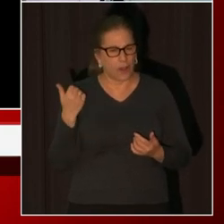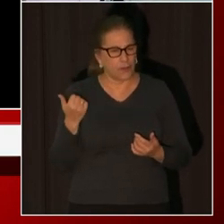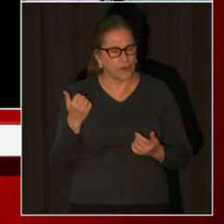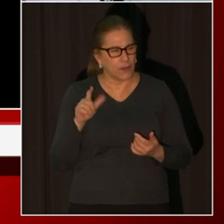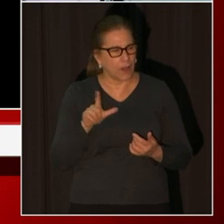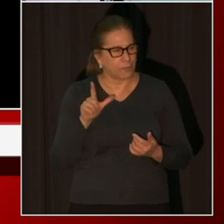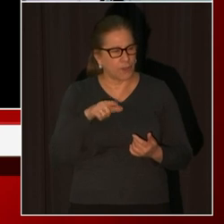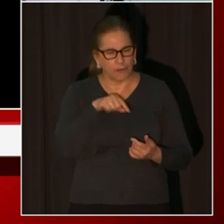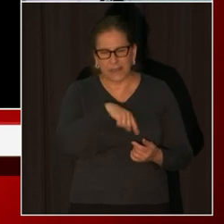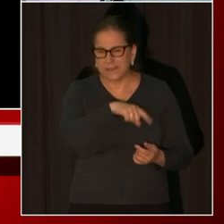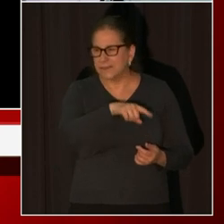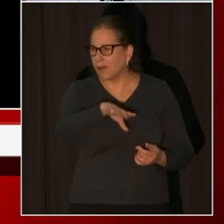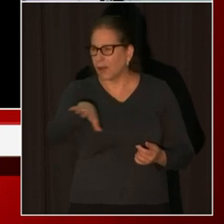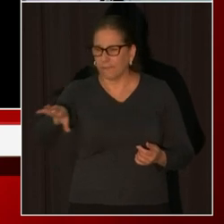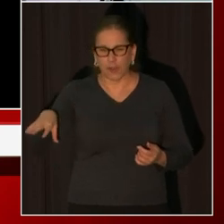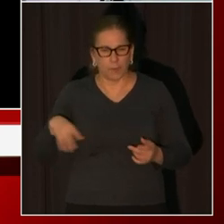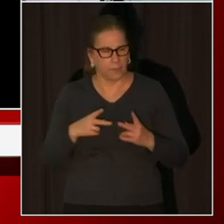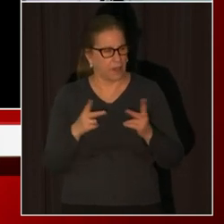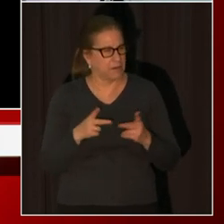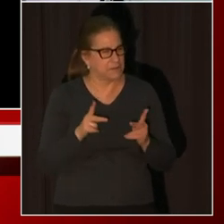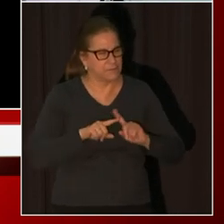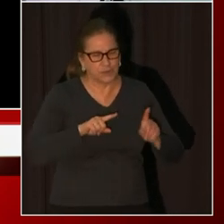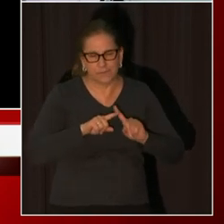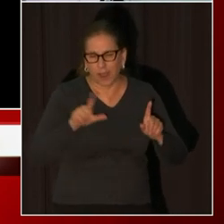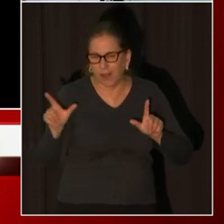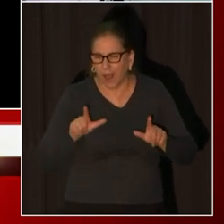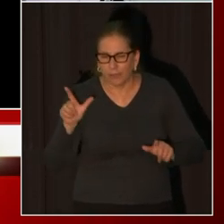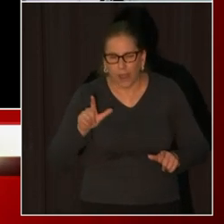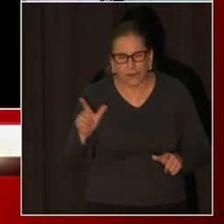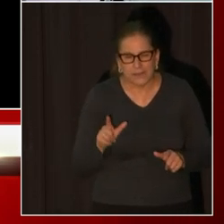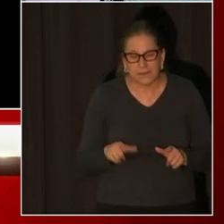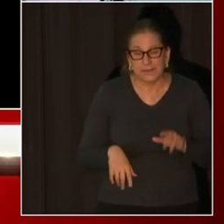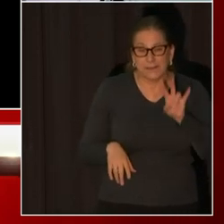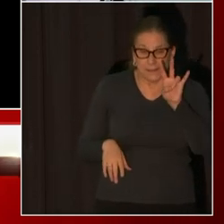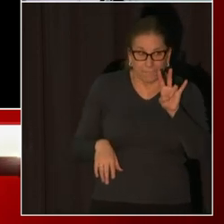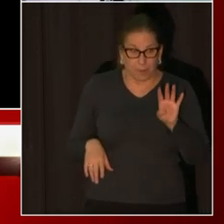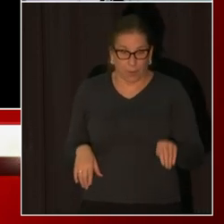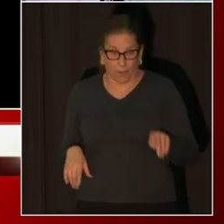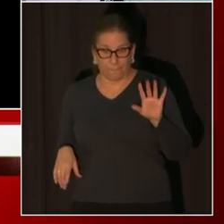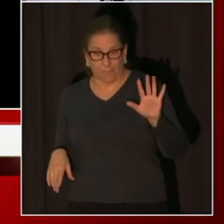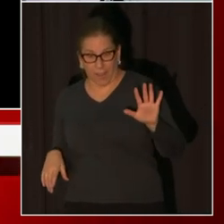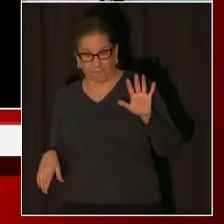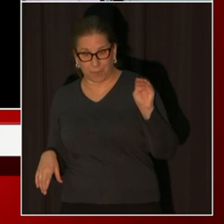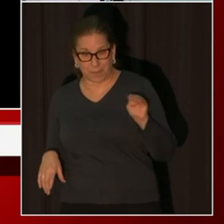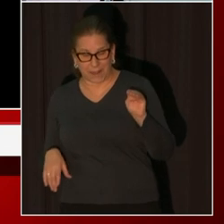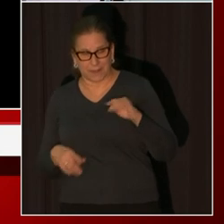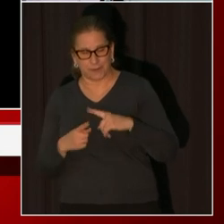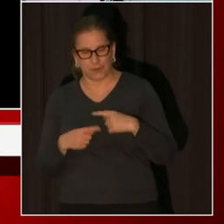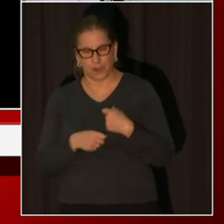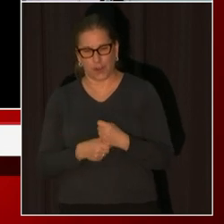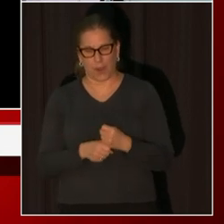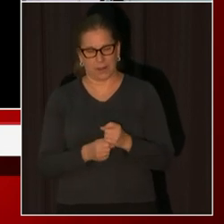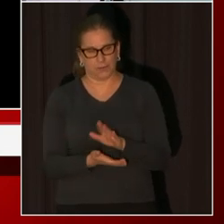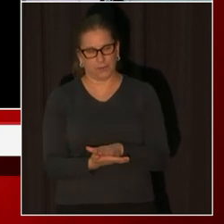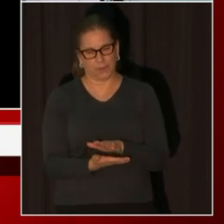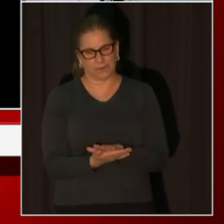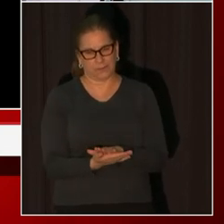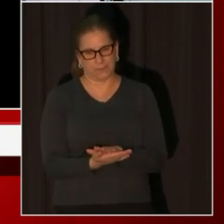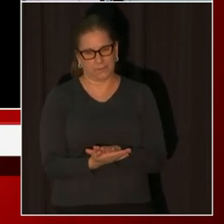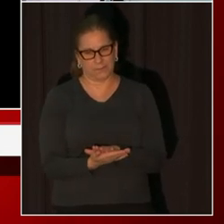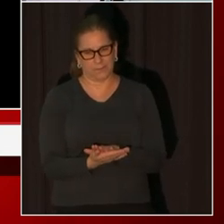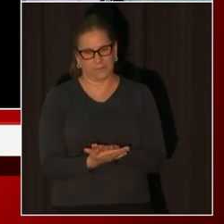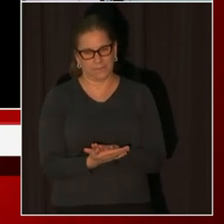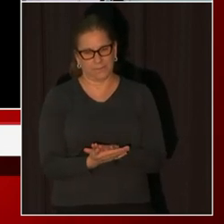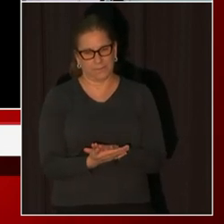$75 million in capital funds to support 17 schools and the creation of 540 new early child care seats